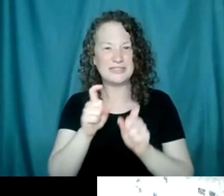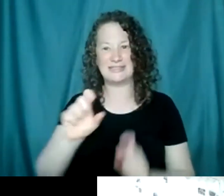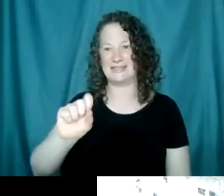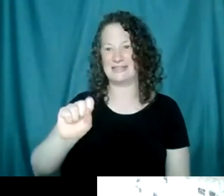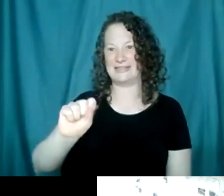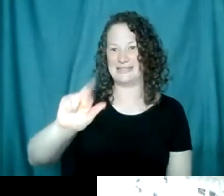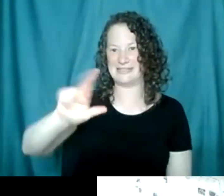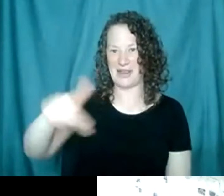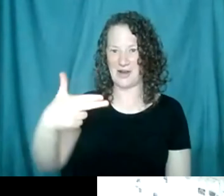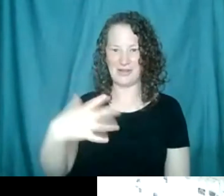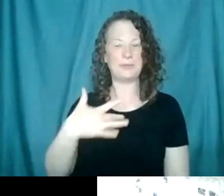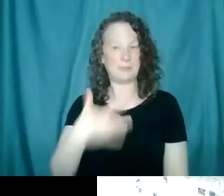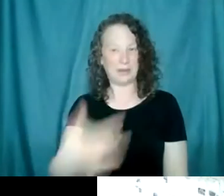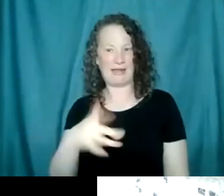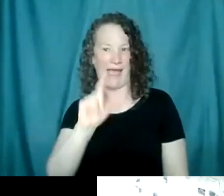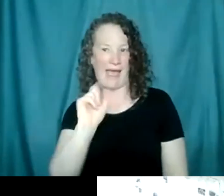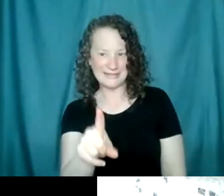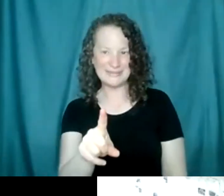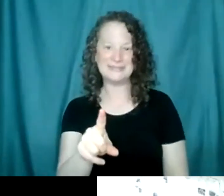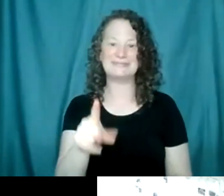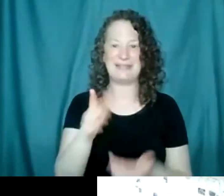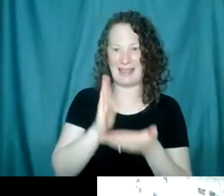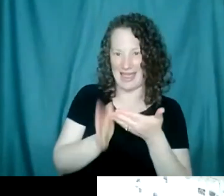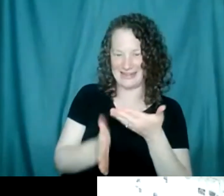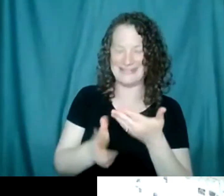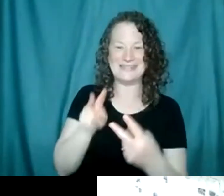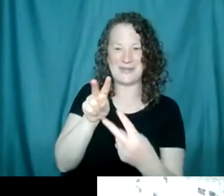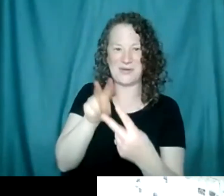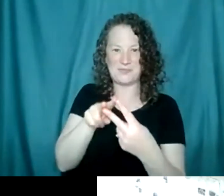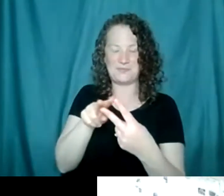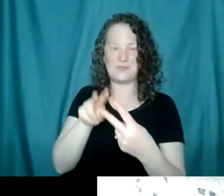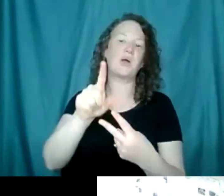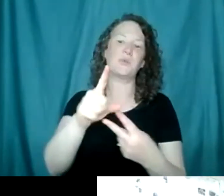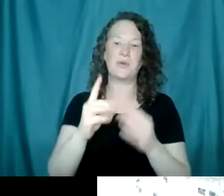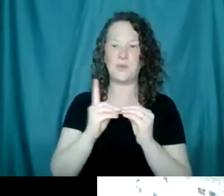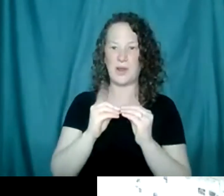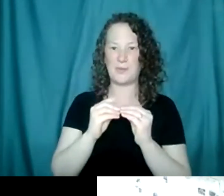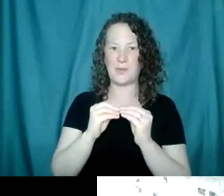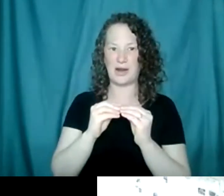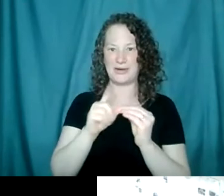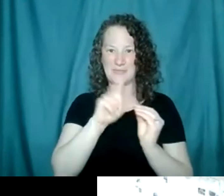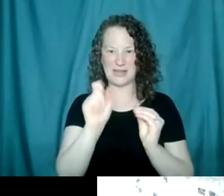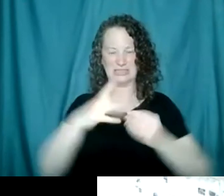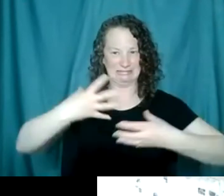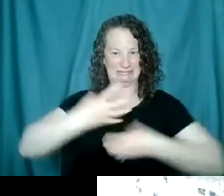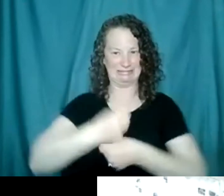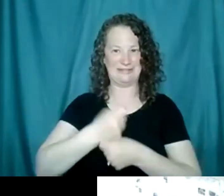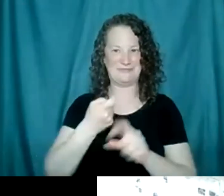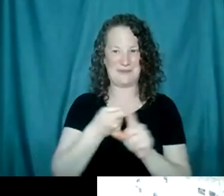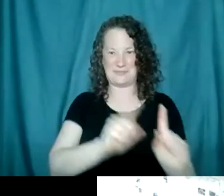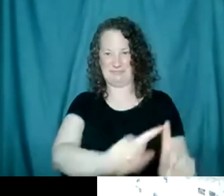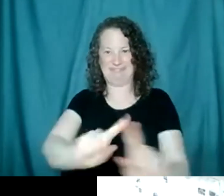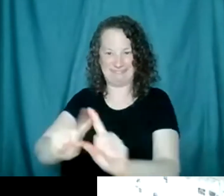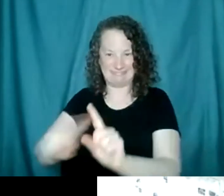at the end. So that we have time to get to those, I'm going to ask one more question, which again is aggregated from a lot of